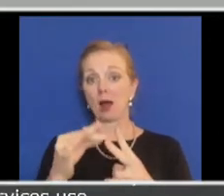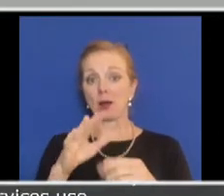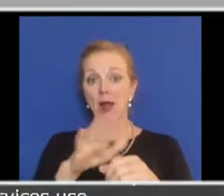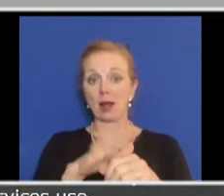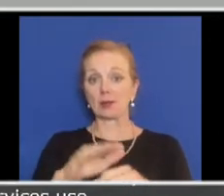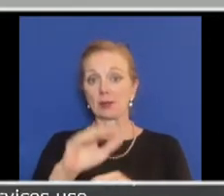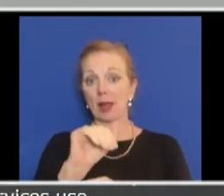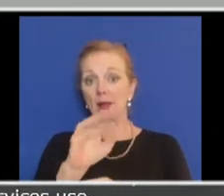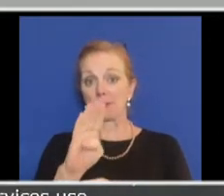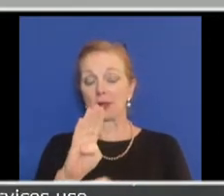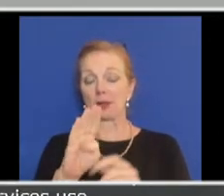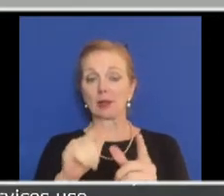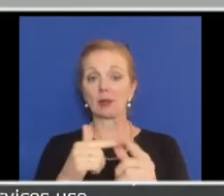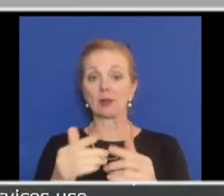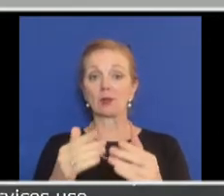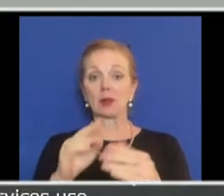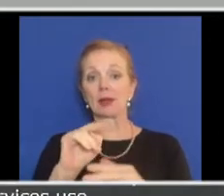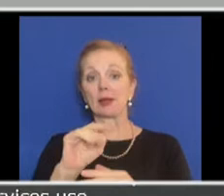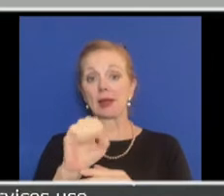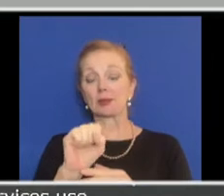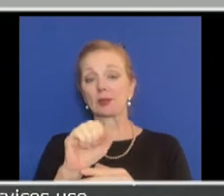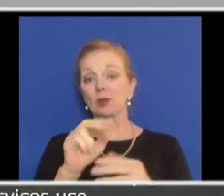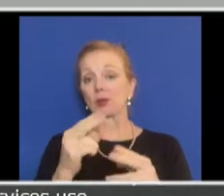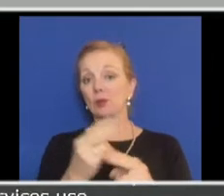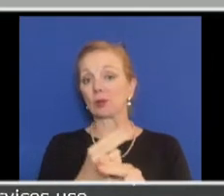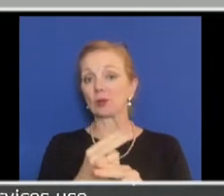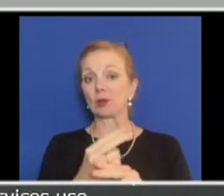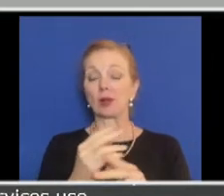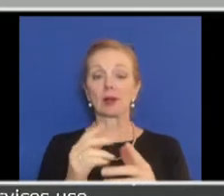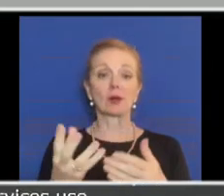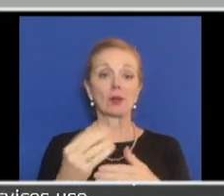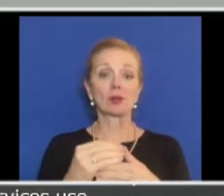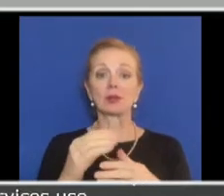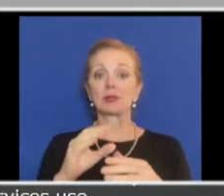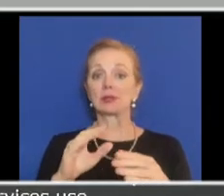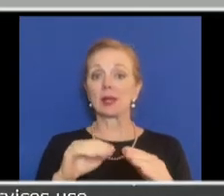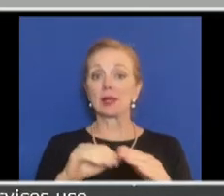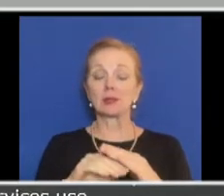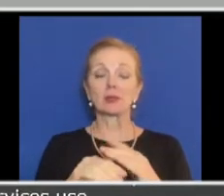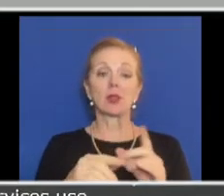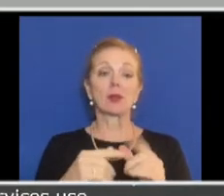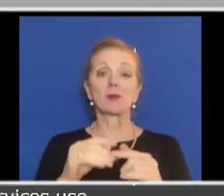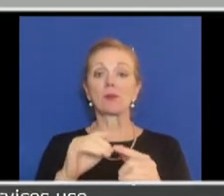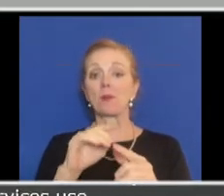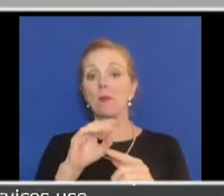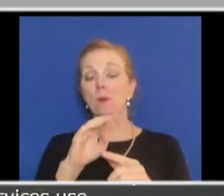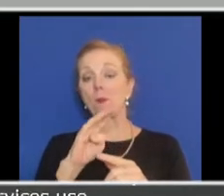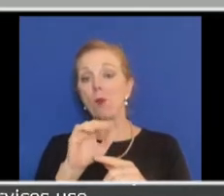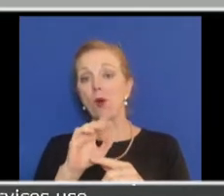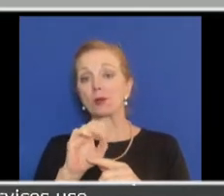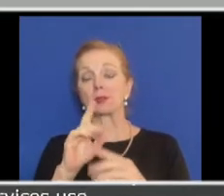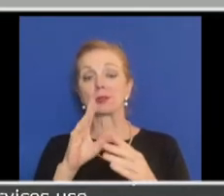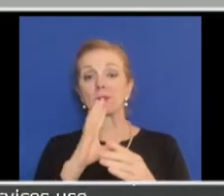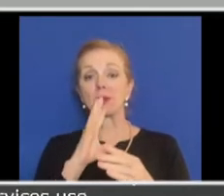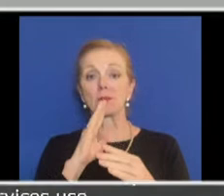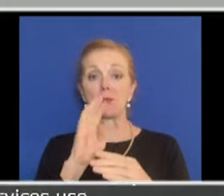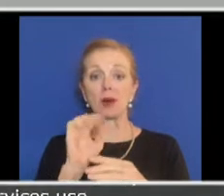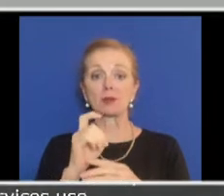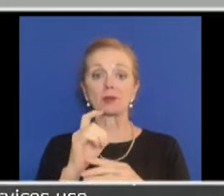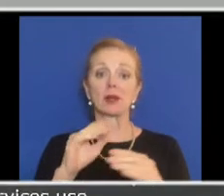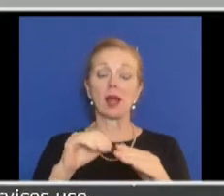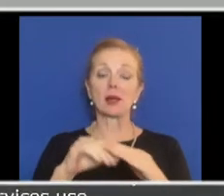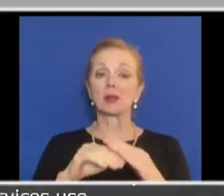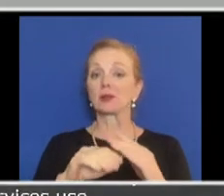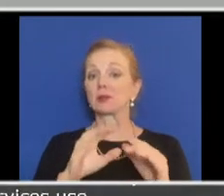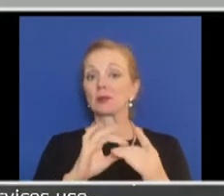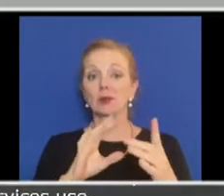and B proposes NS uses that could include things like accessory drive-through window with menu board and or speaker box and additional accessory drive through window without